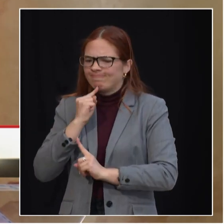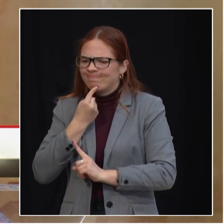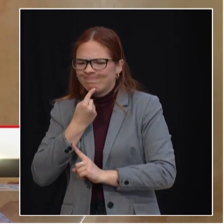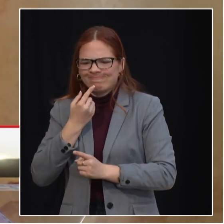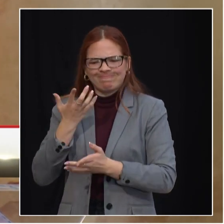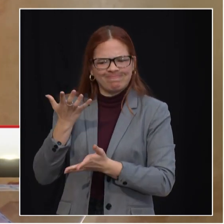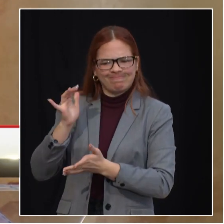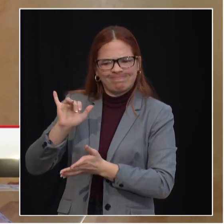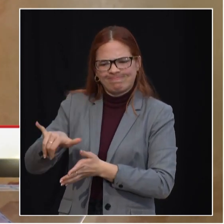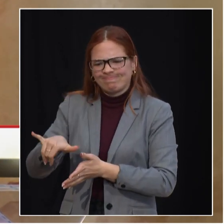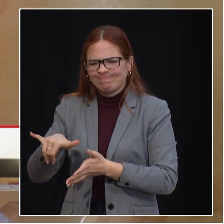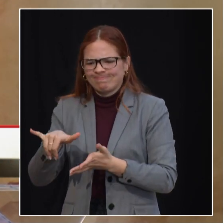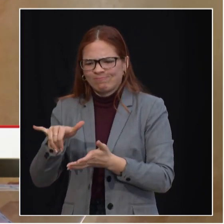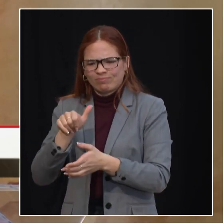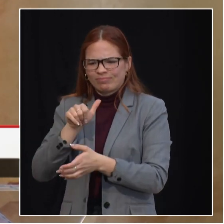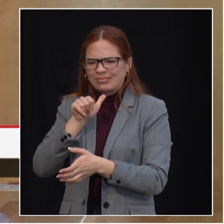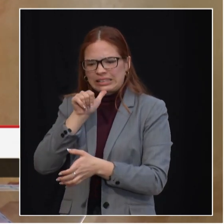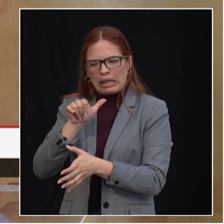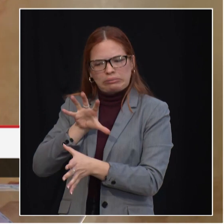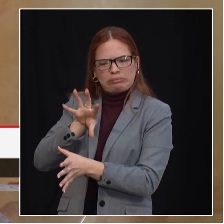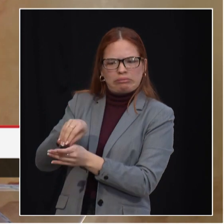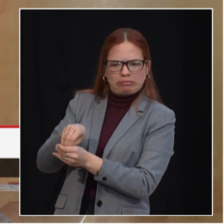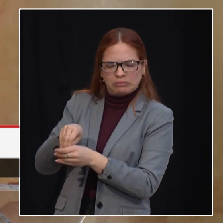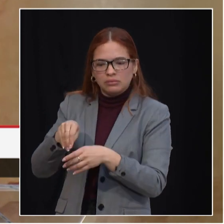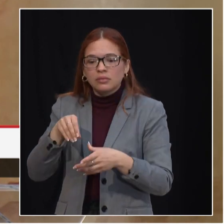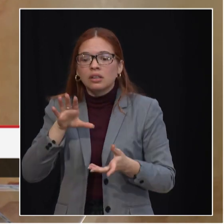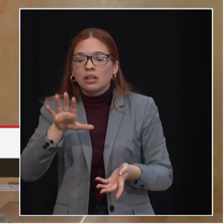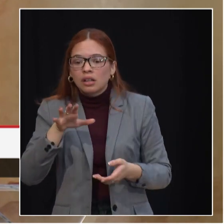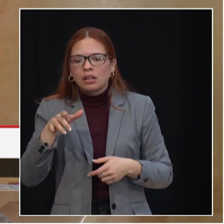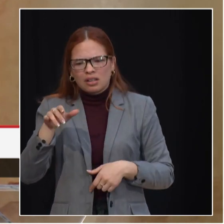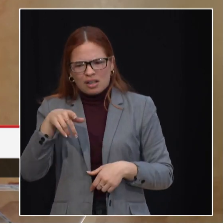participations. I'm the first mayor.